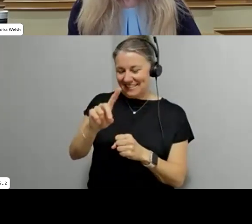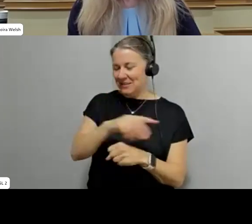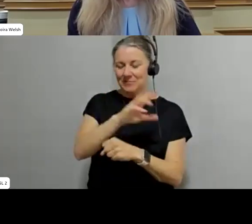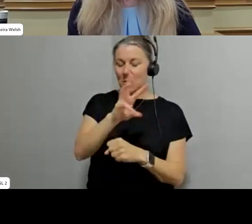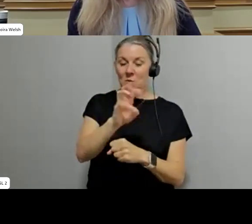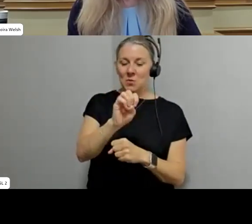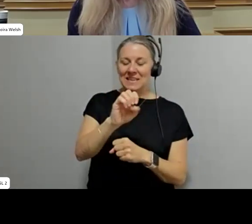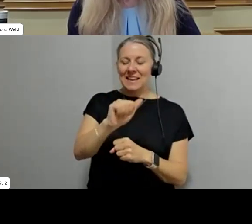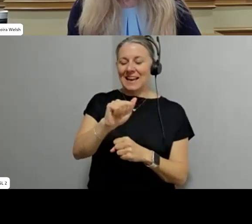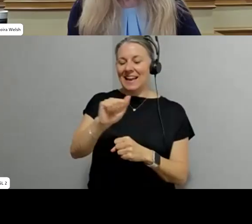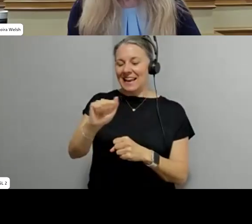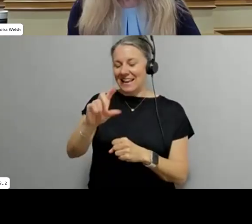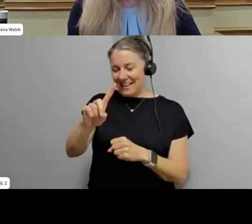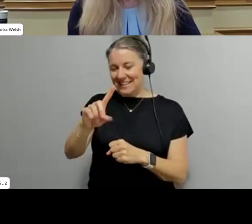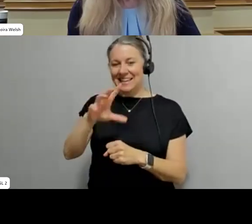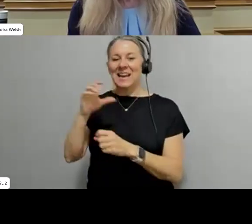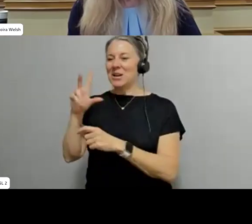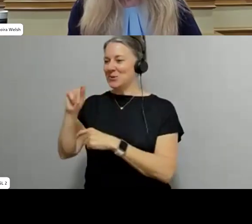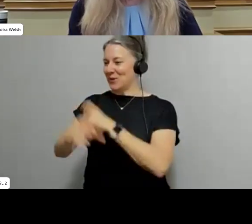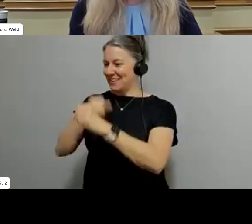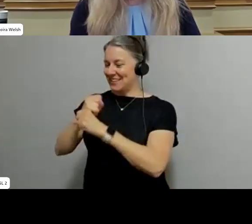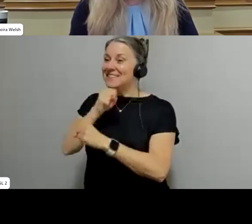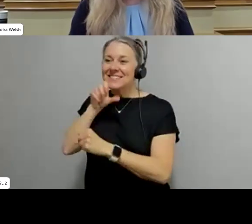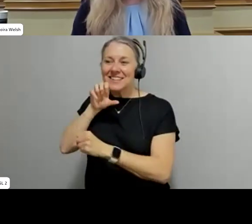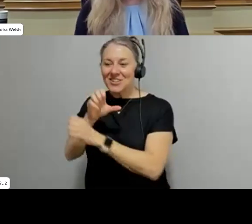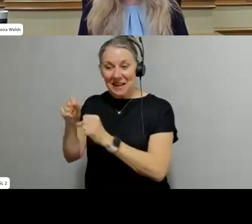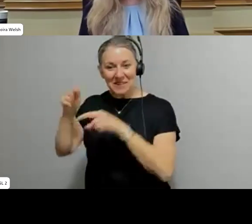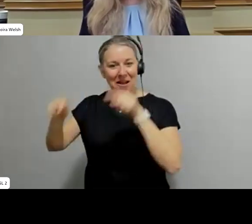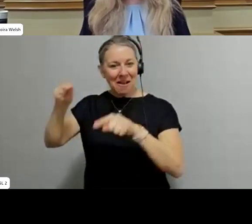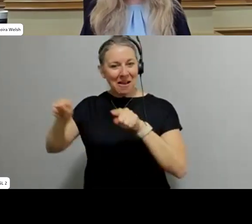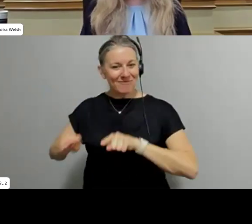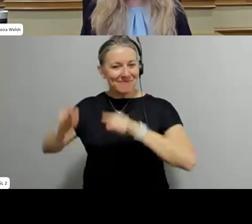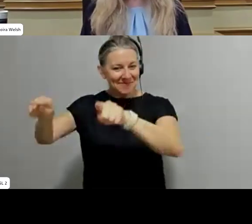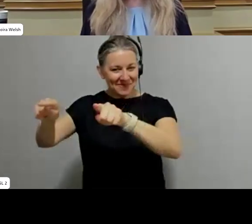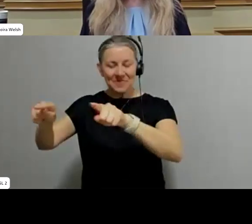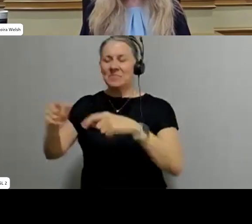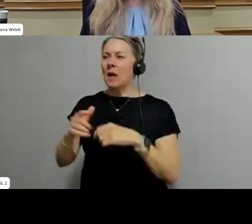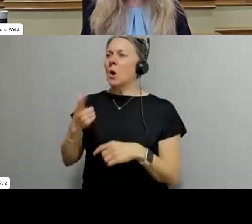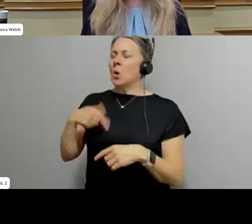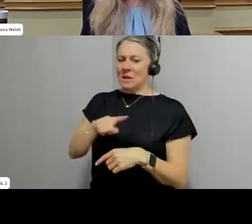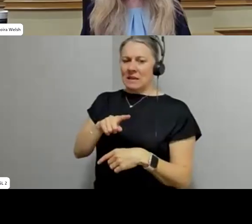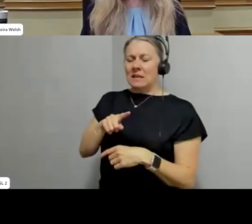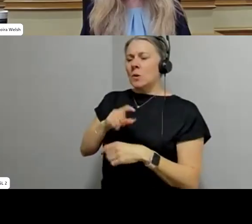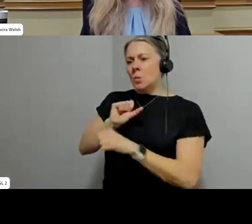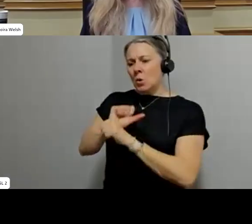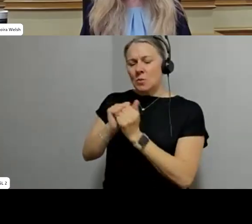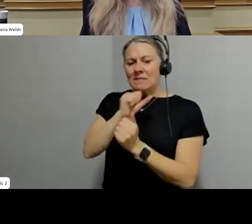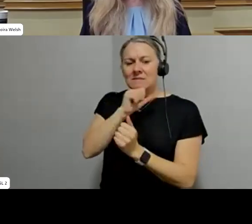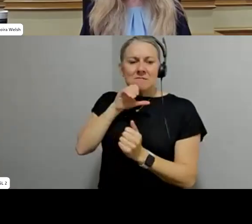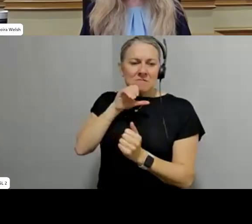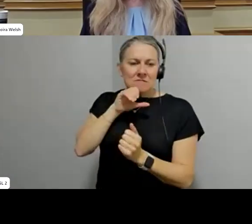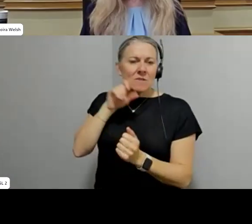So what we do is we work with seniors to do preventative work with police. So we're all associated with the